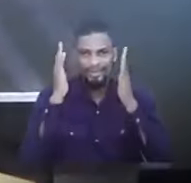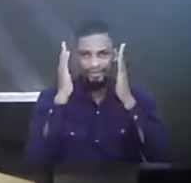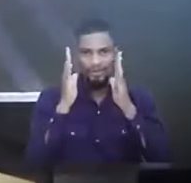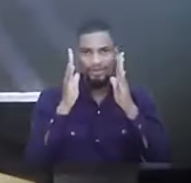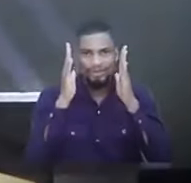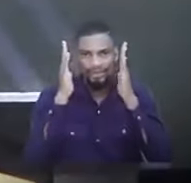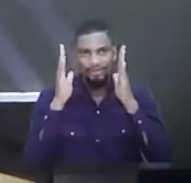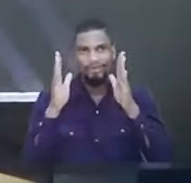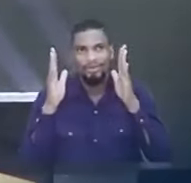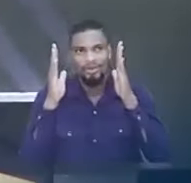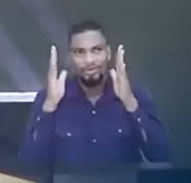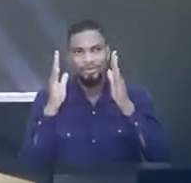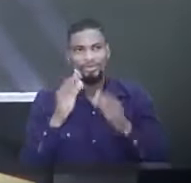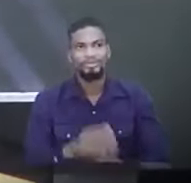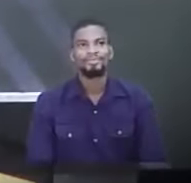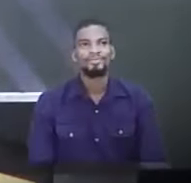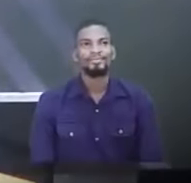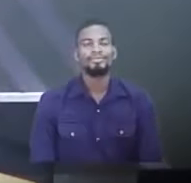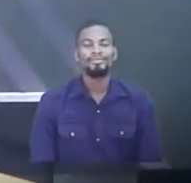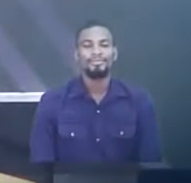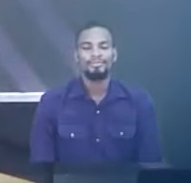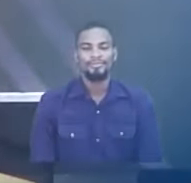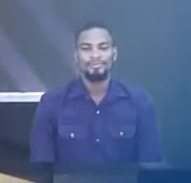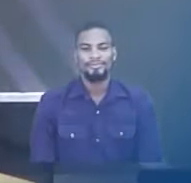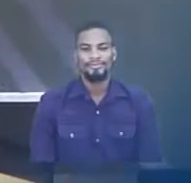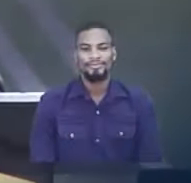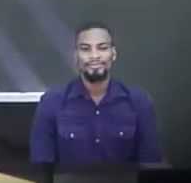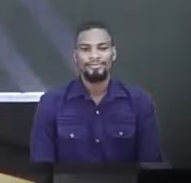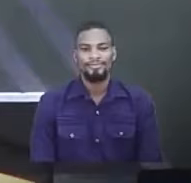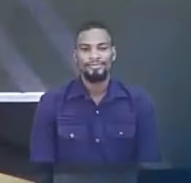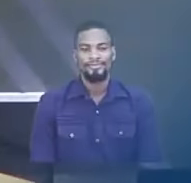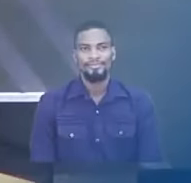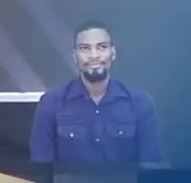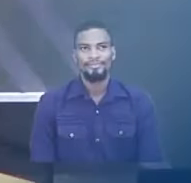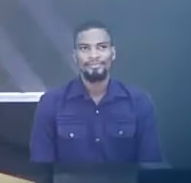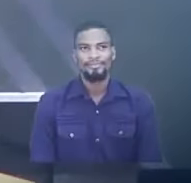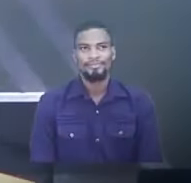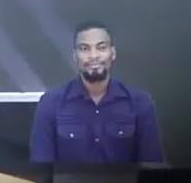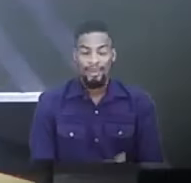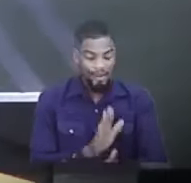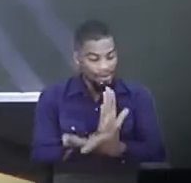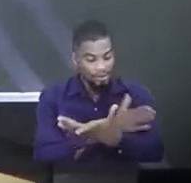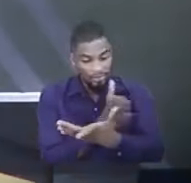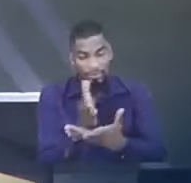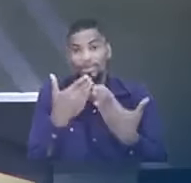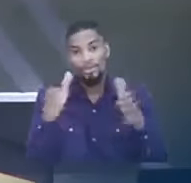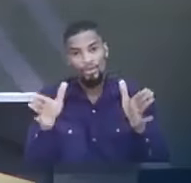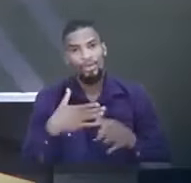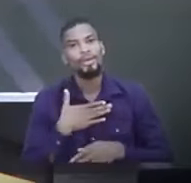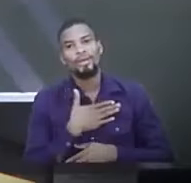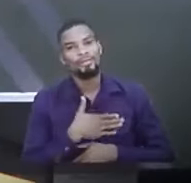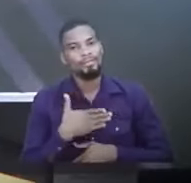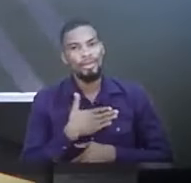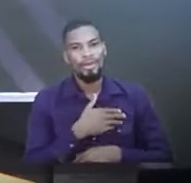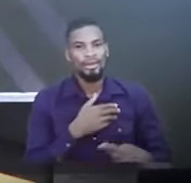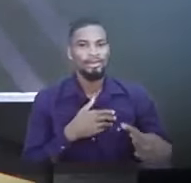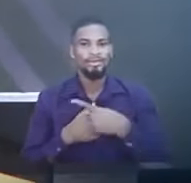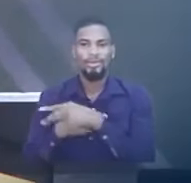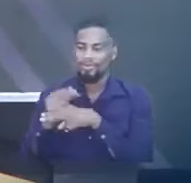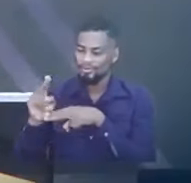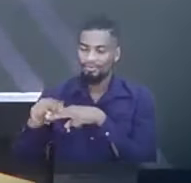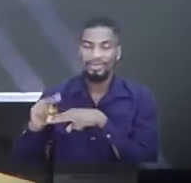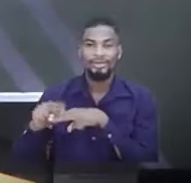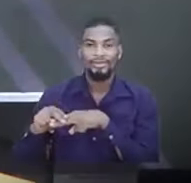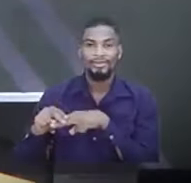ones. And so once the prayer is over, or the song is over, please sit down. And so